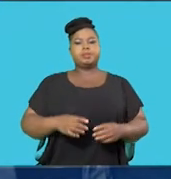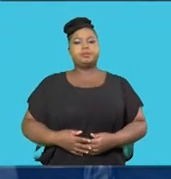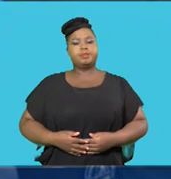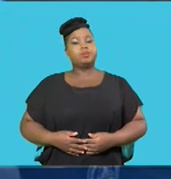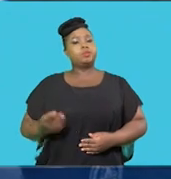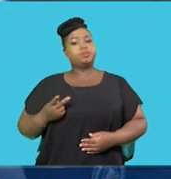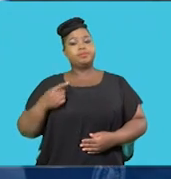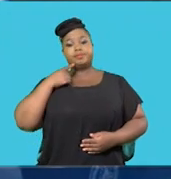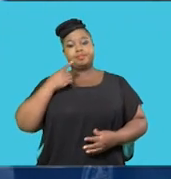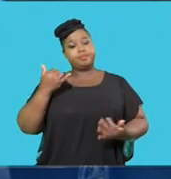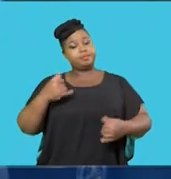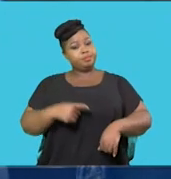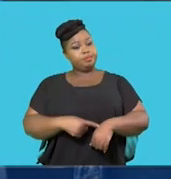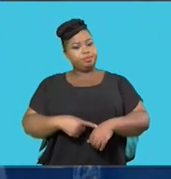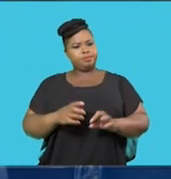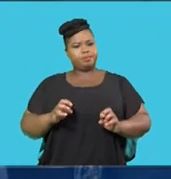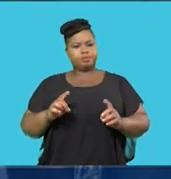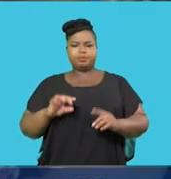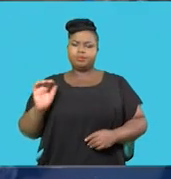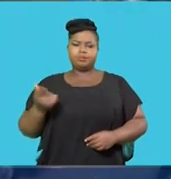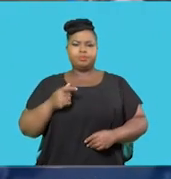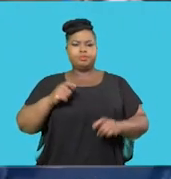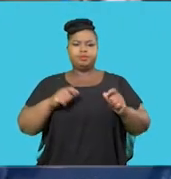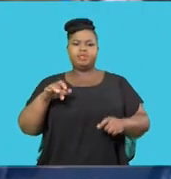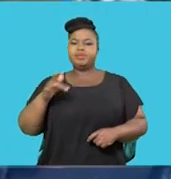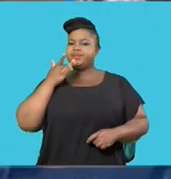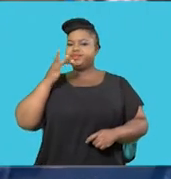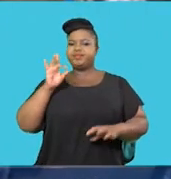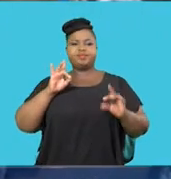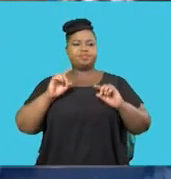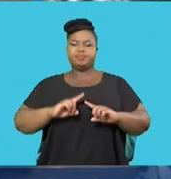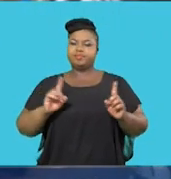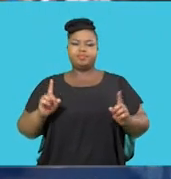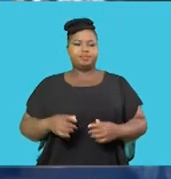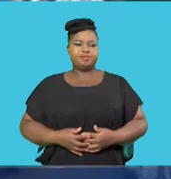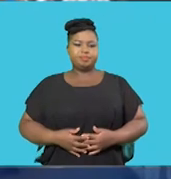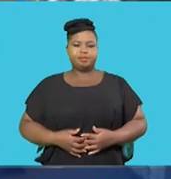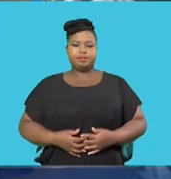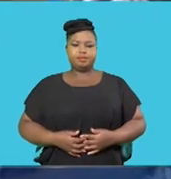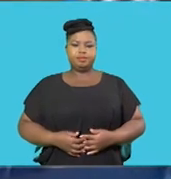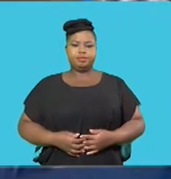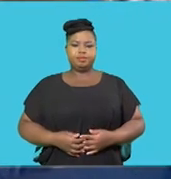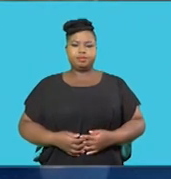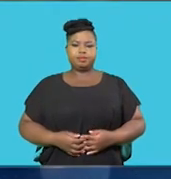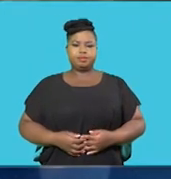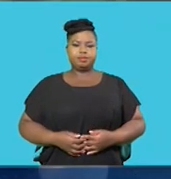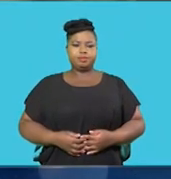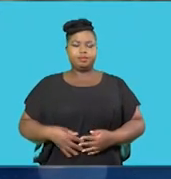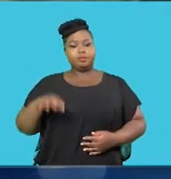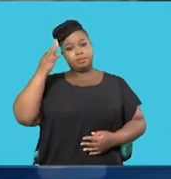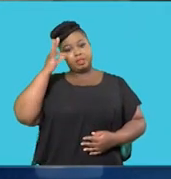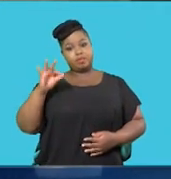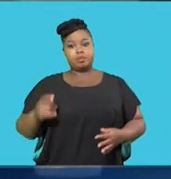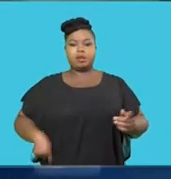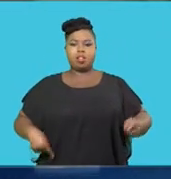Wathi lesi sikhathi sokuthi imfundo kube yawo wonke umuntu ingakhethi iphela emasini. Government is spending quite a lot